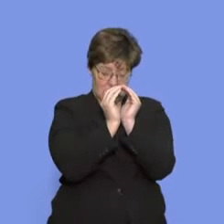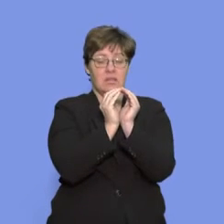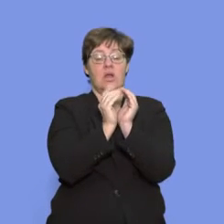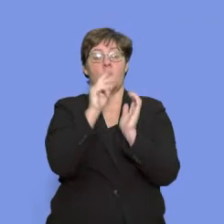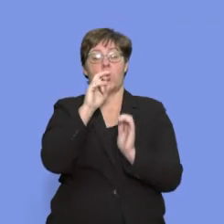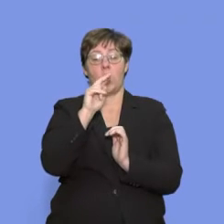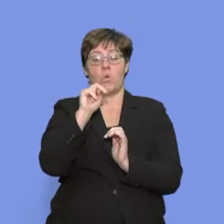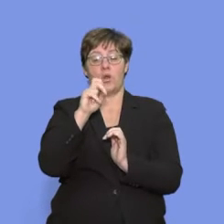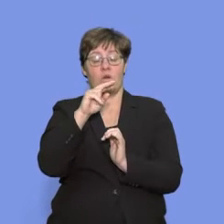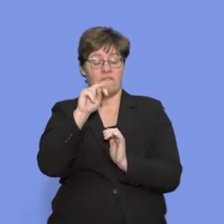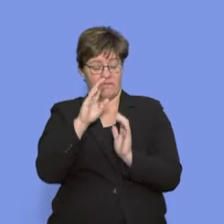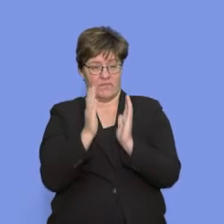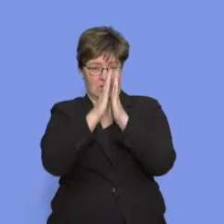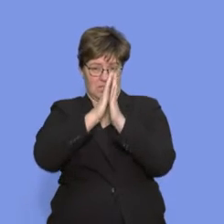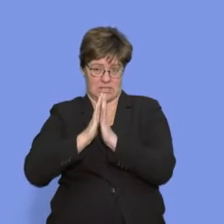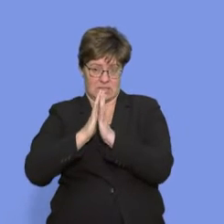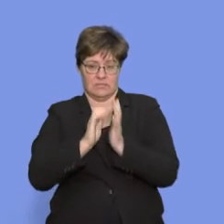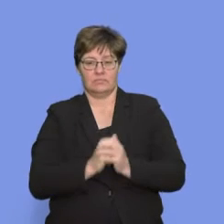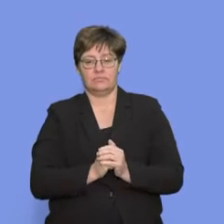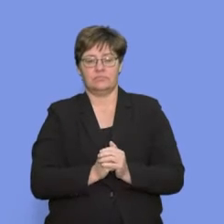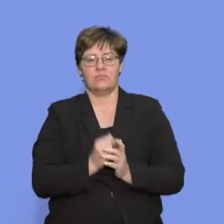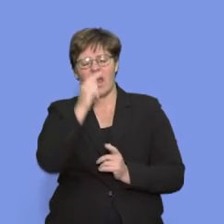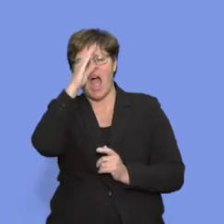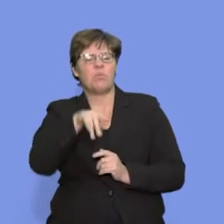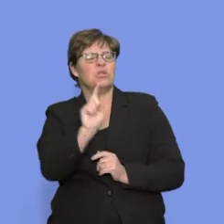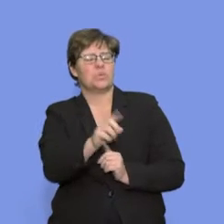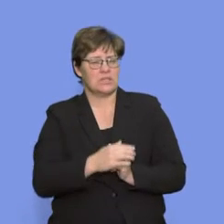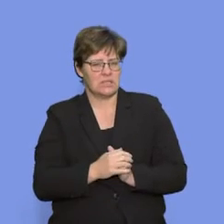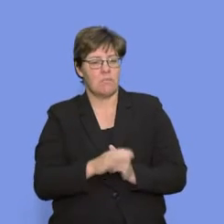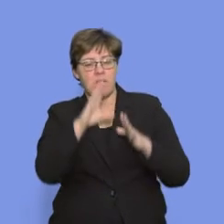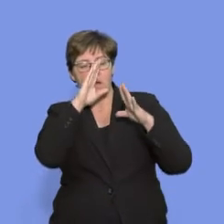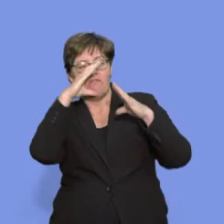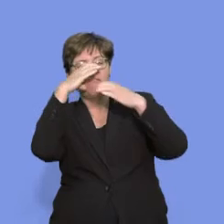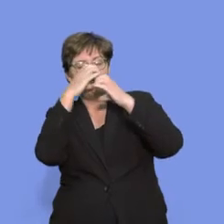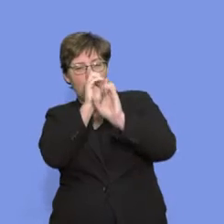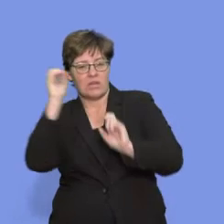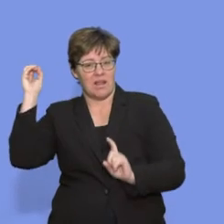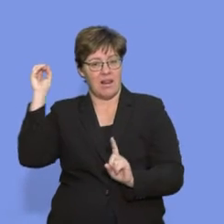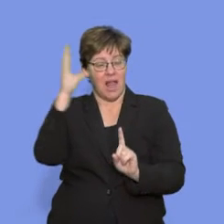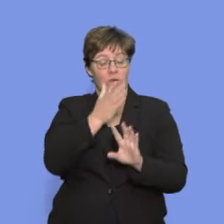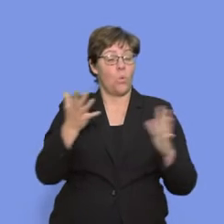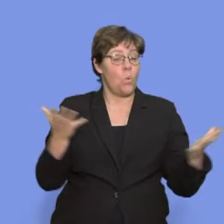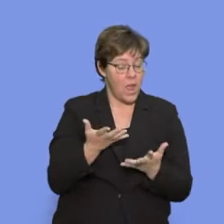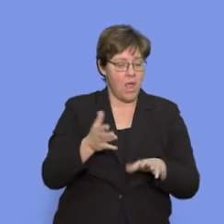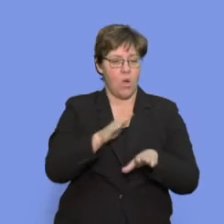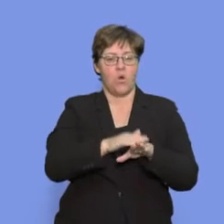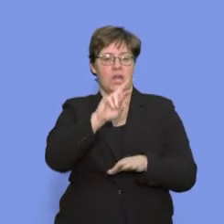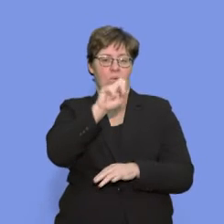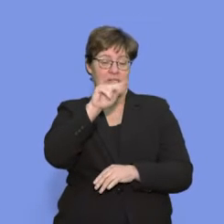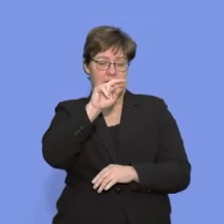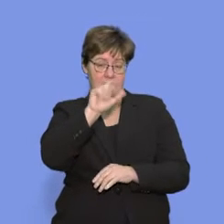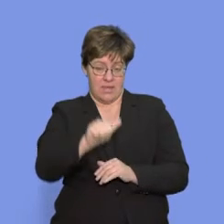Right, so let's move on. Right, now what is accommodation? It's the focusing of light on the retina. And that